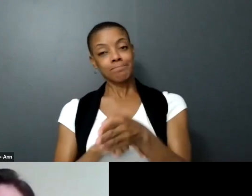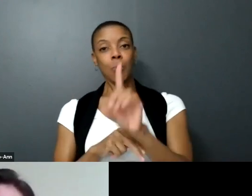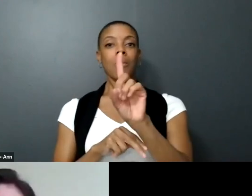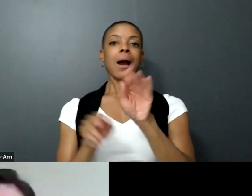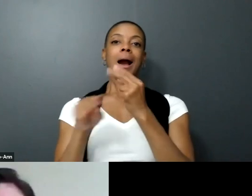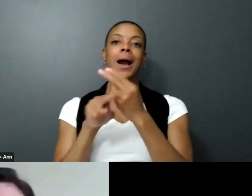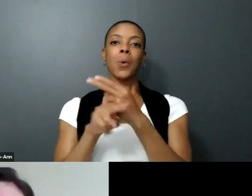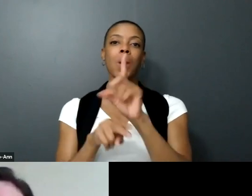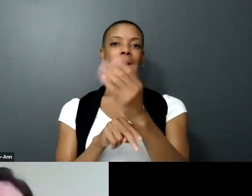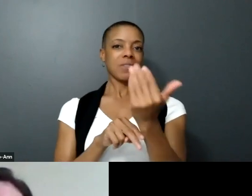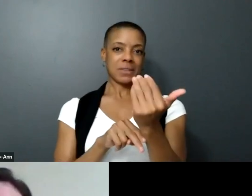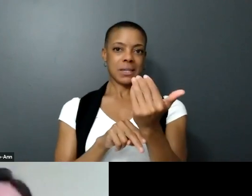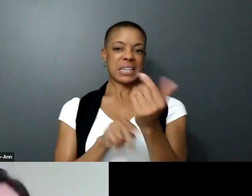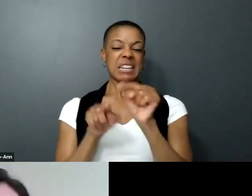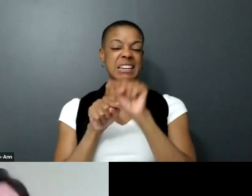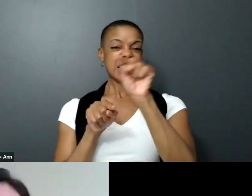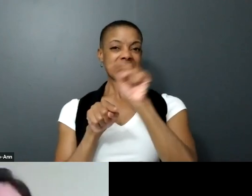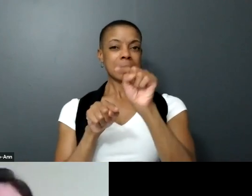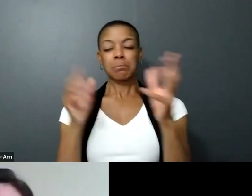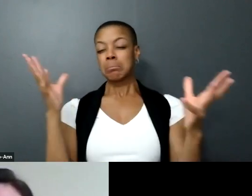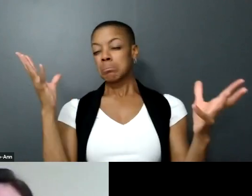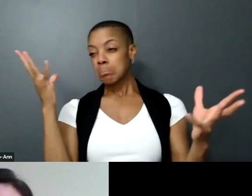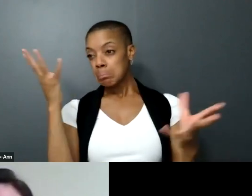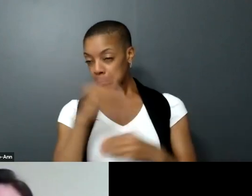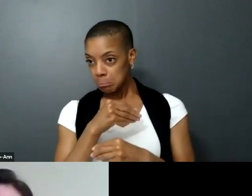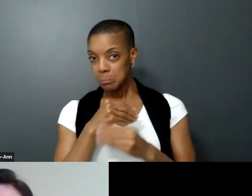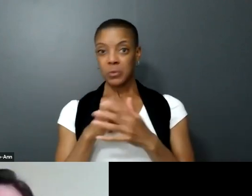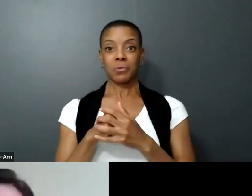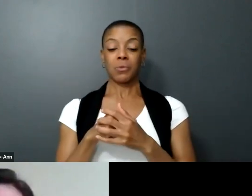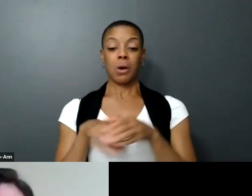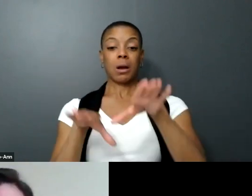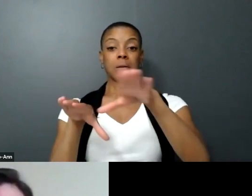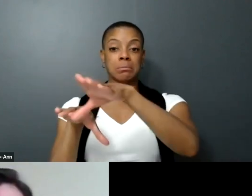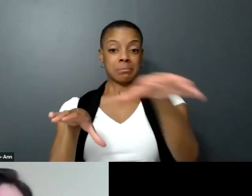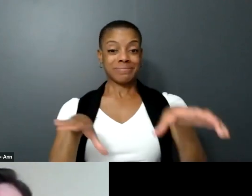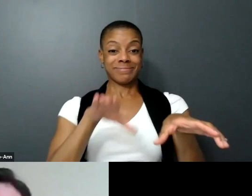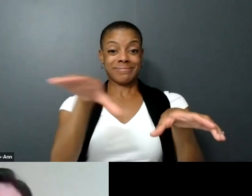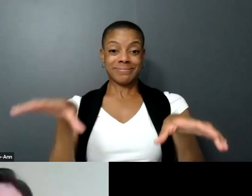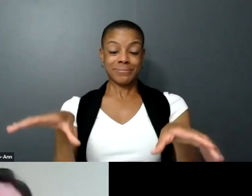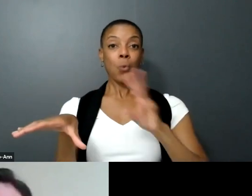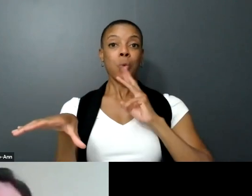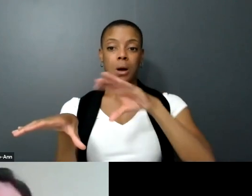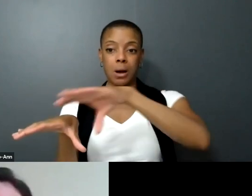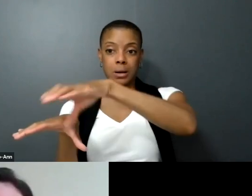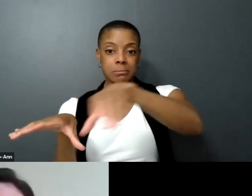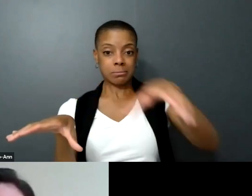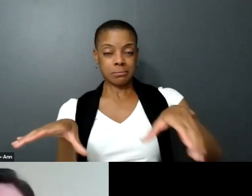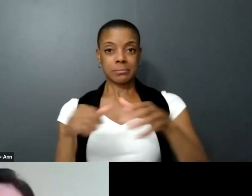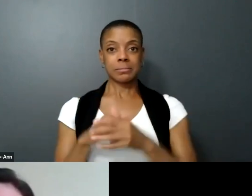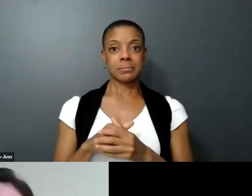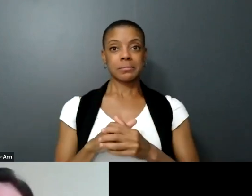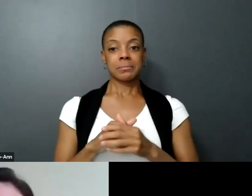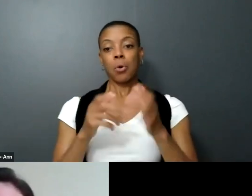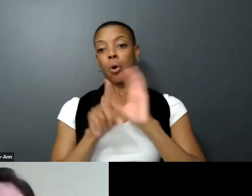115. It's a beautiful peninsula surrounded on three sides by water. Our culture, language, and old ways of